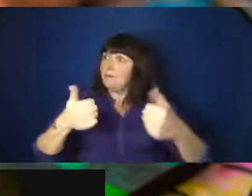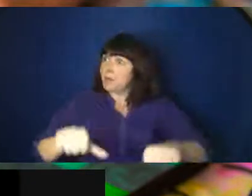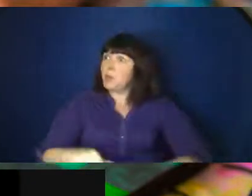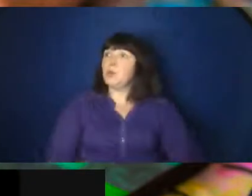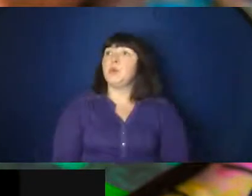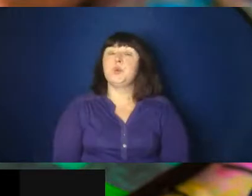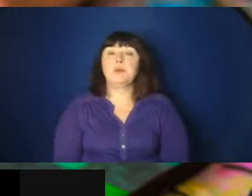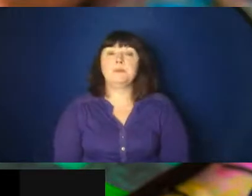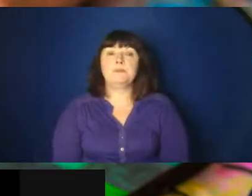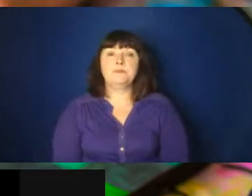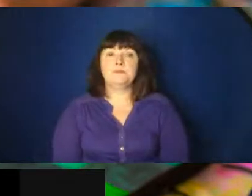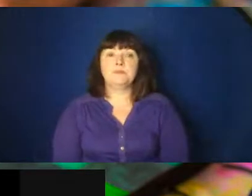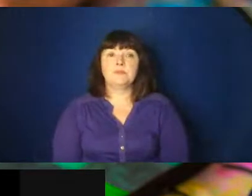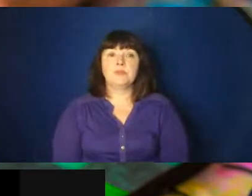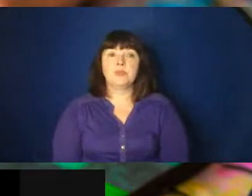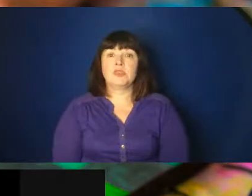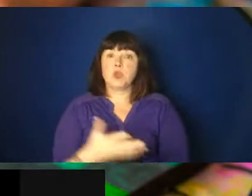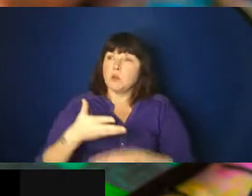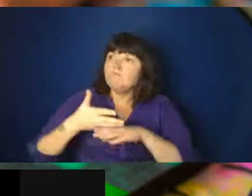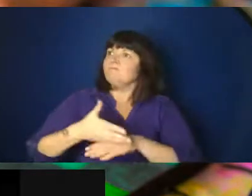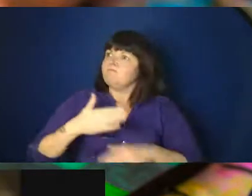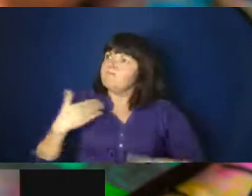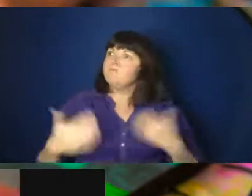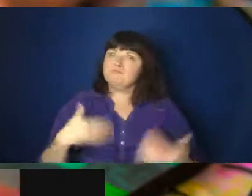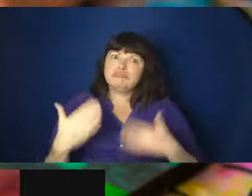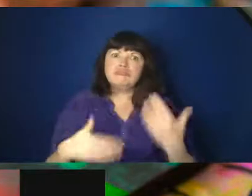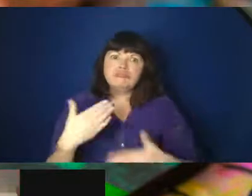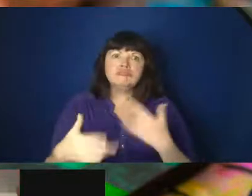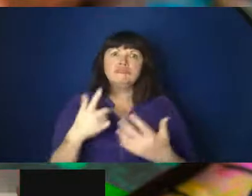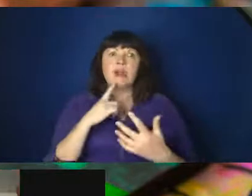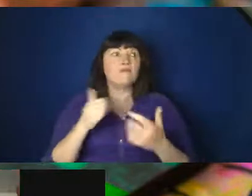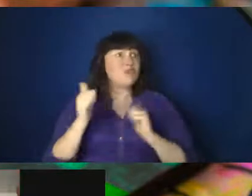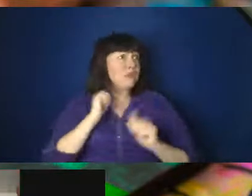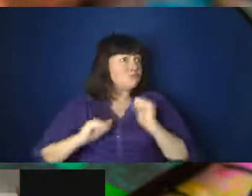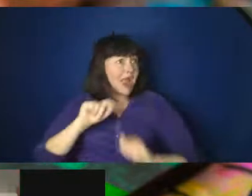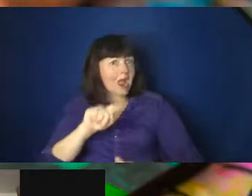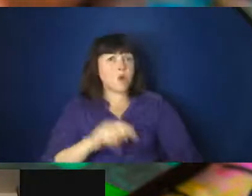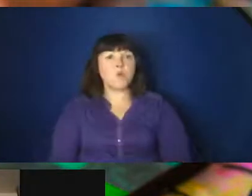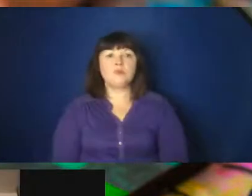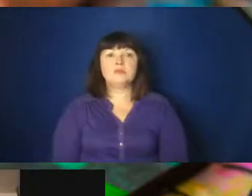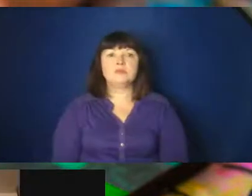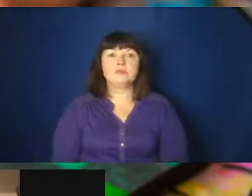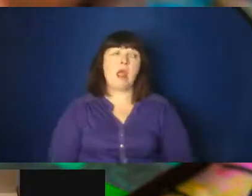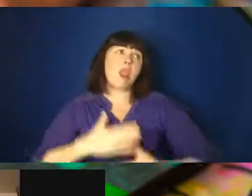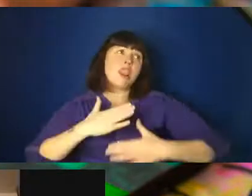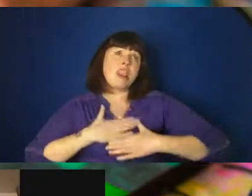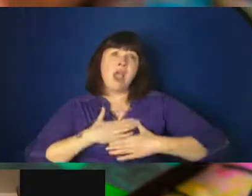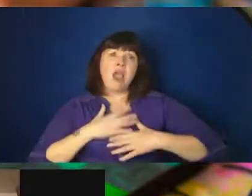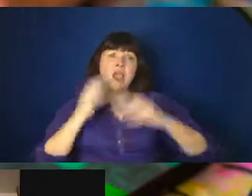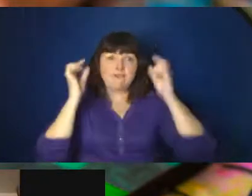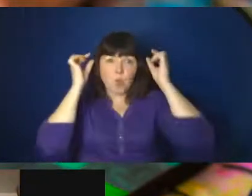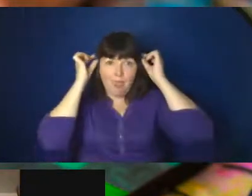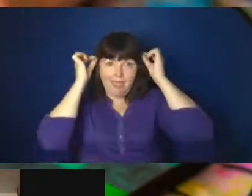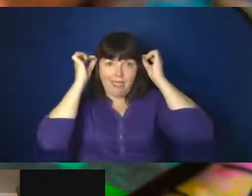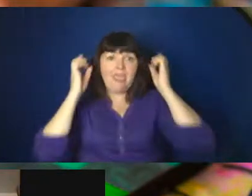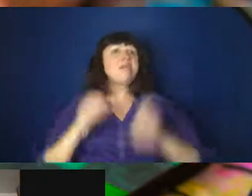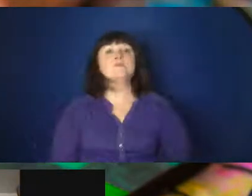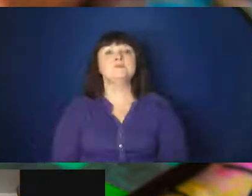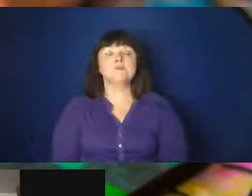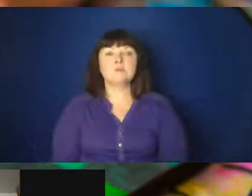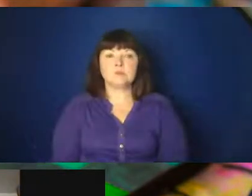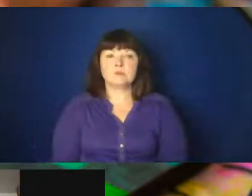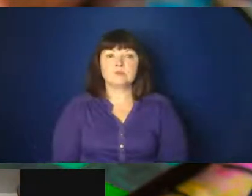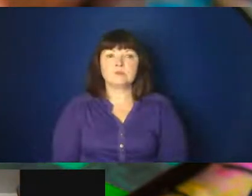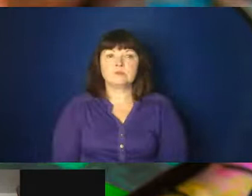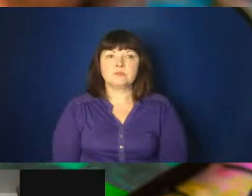it. You persevered and you did it. And we're really proud of you. And I love your hair and your paintbrushes.